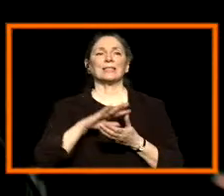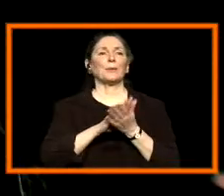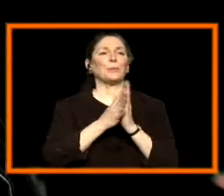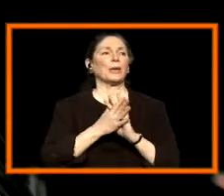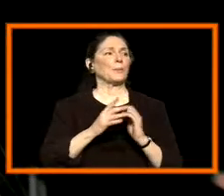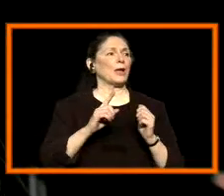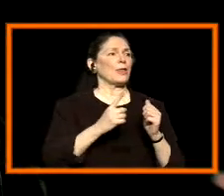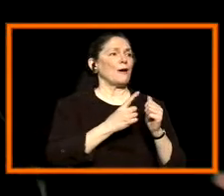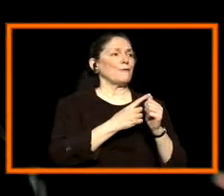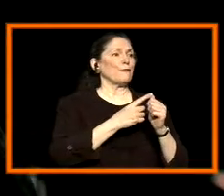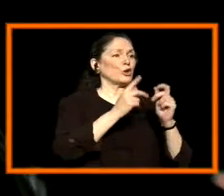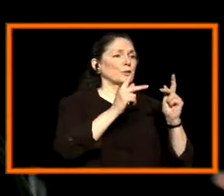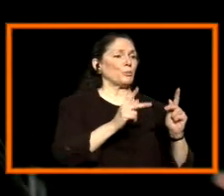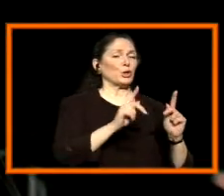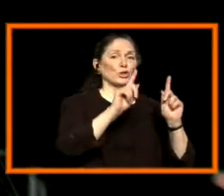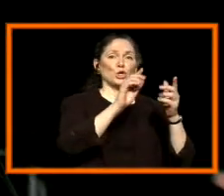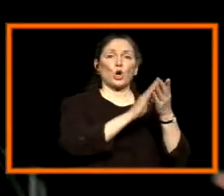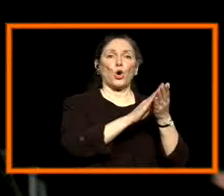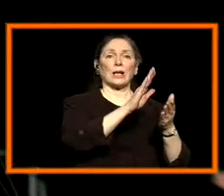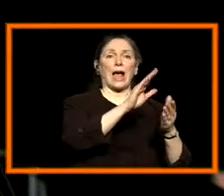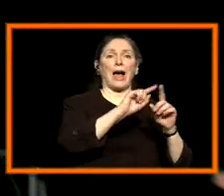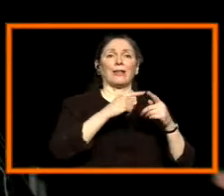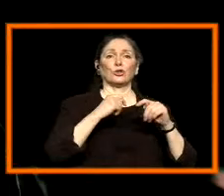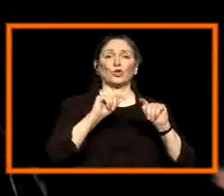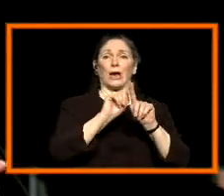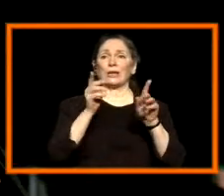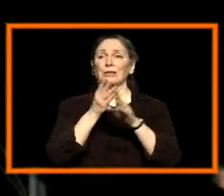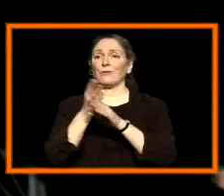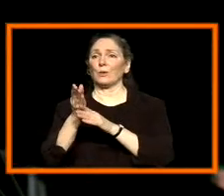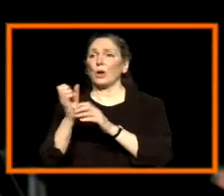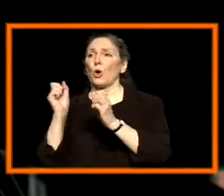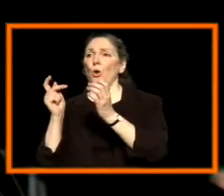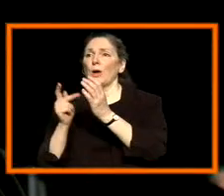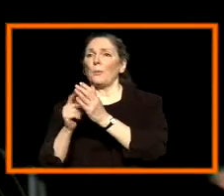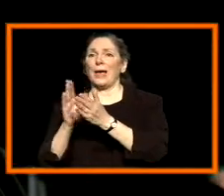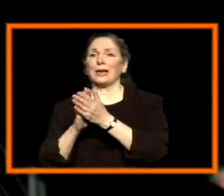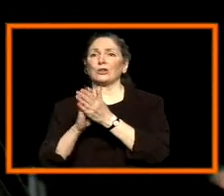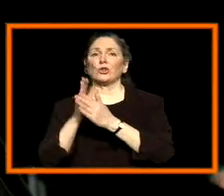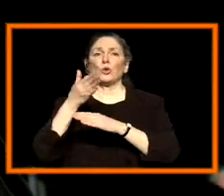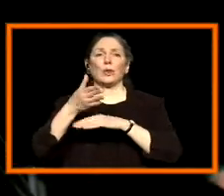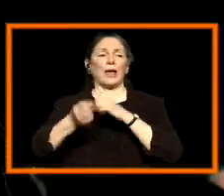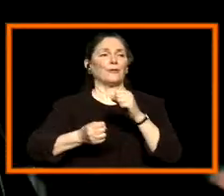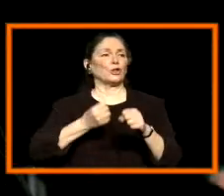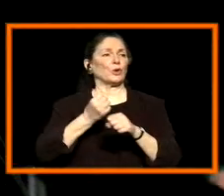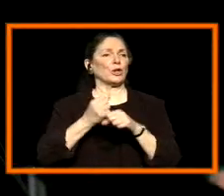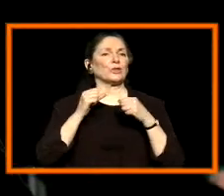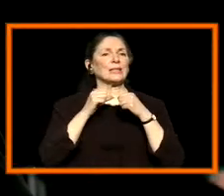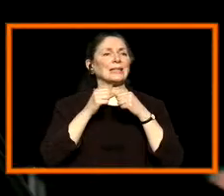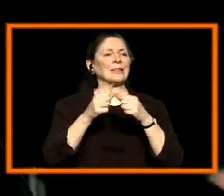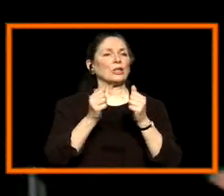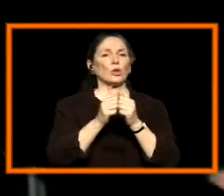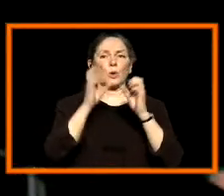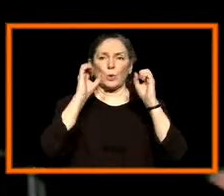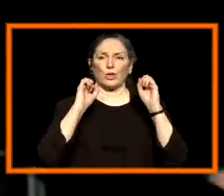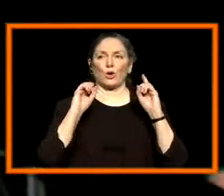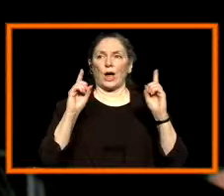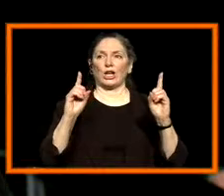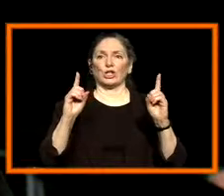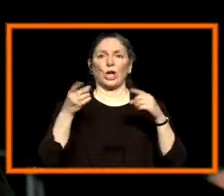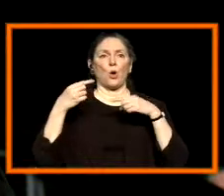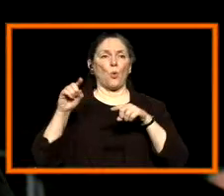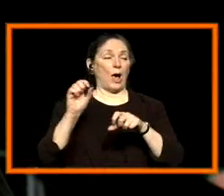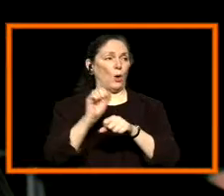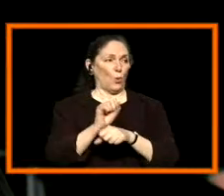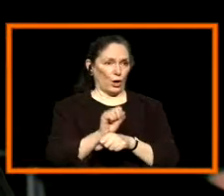first in your family to go to college, trying a different major that you didn't even think about, returning to school after years, continuing with your education